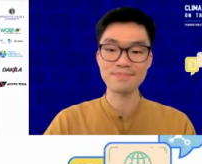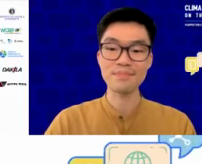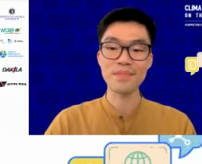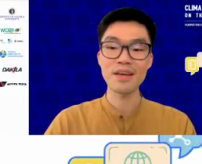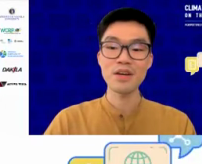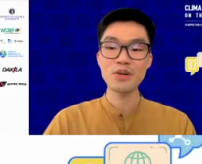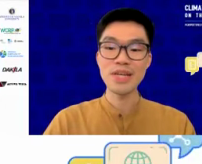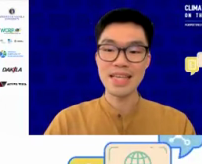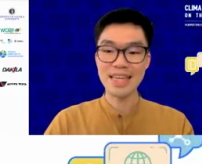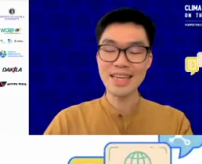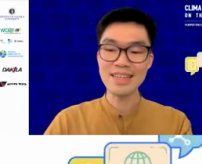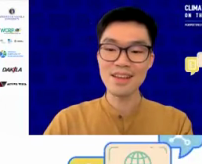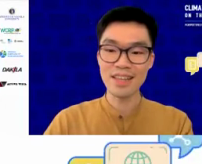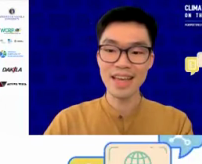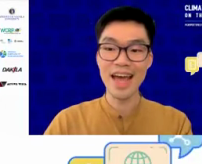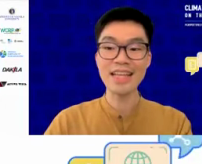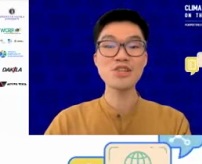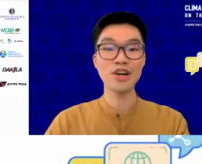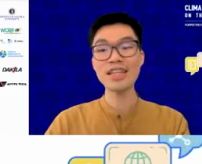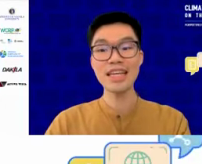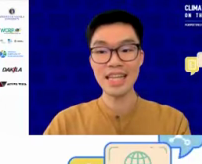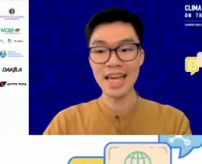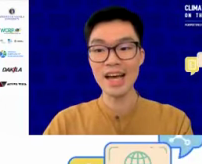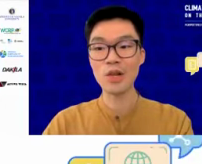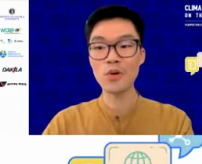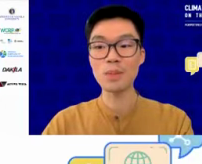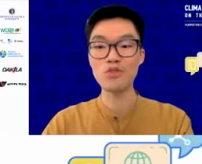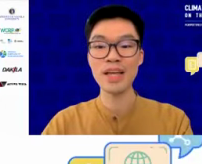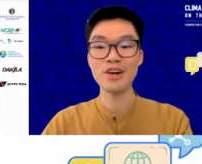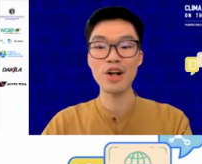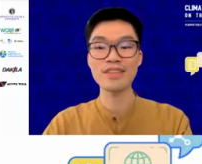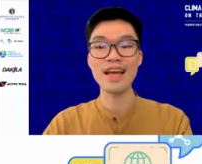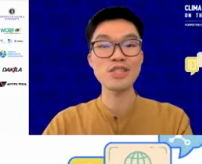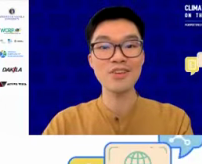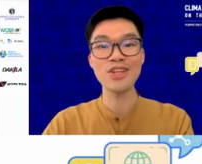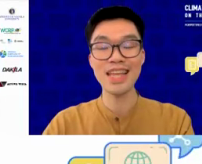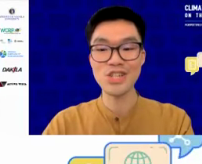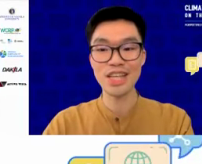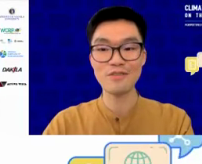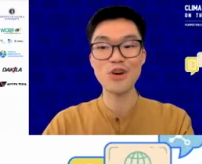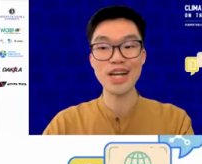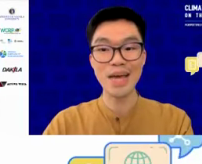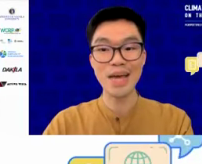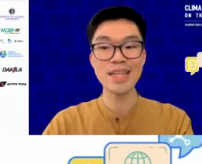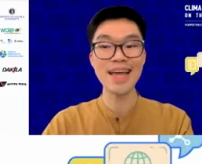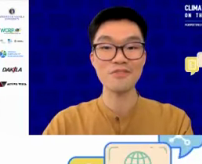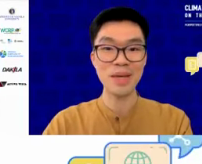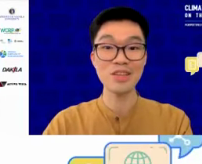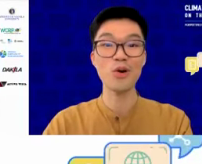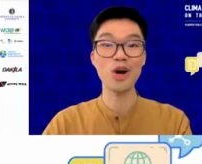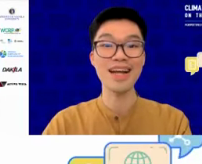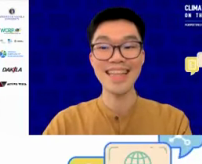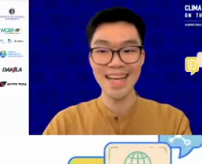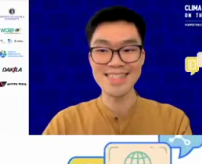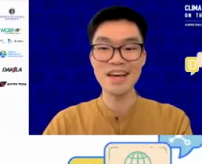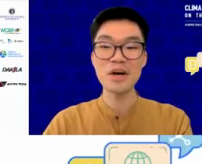COP28. Recently, he started and is currently leading a local movement called Negrosanon Initiatives for Climate and